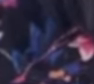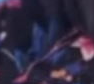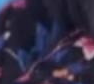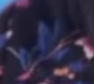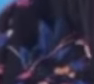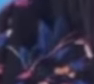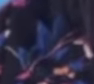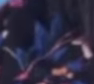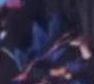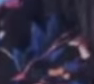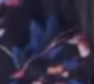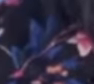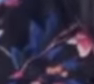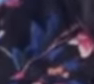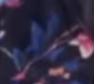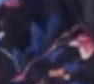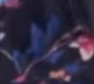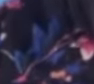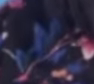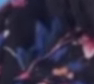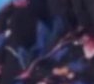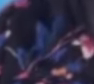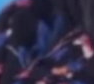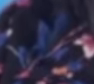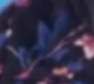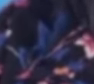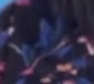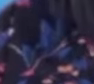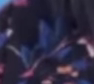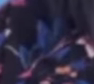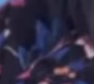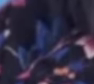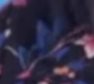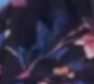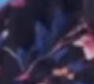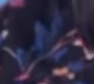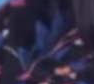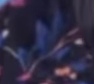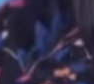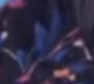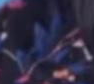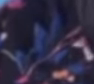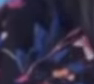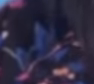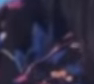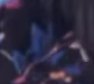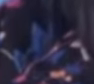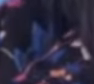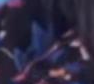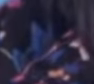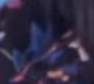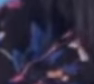Thank you for watching our YouTube page. Be sure to like, comment, and subscribe for all things Set and S.